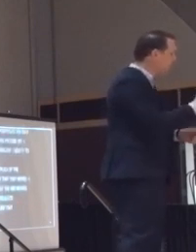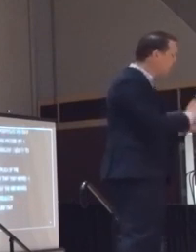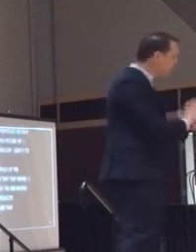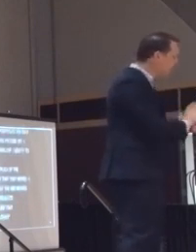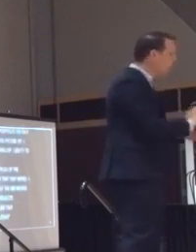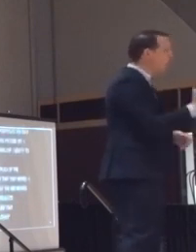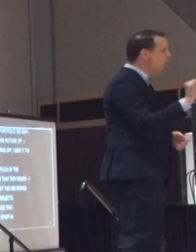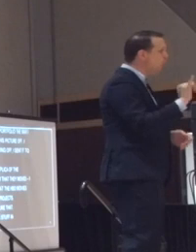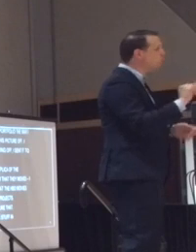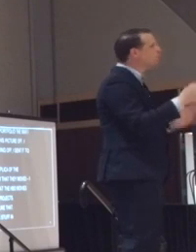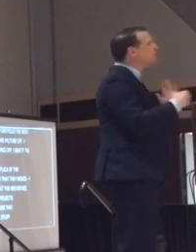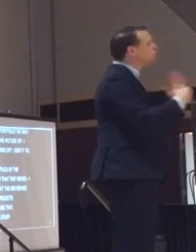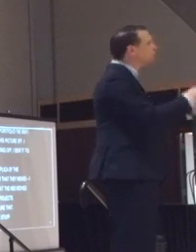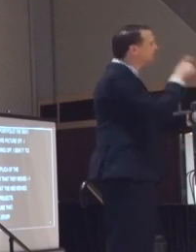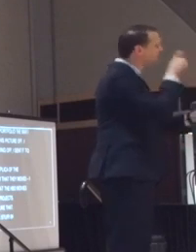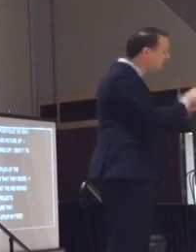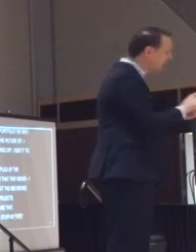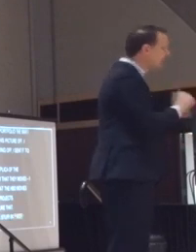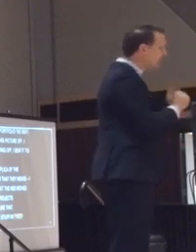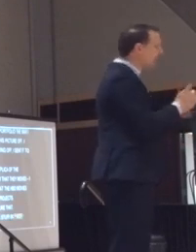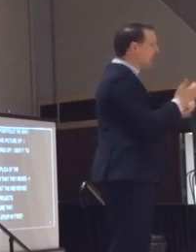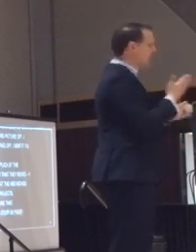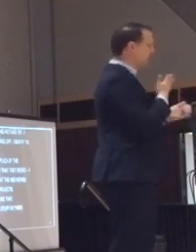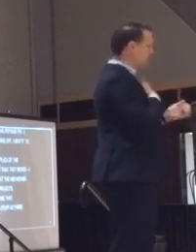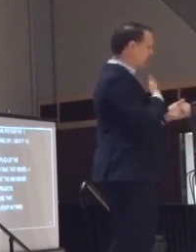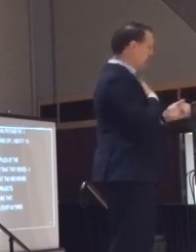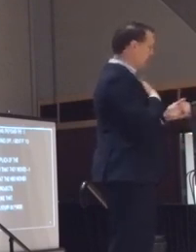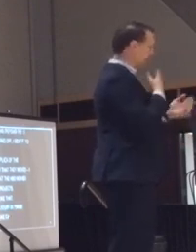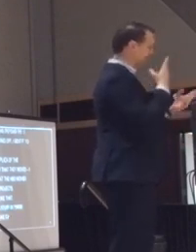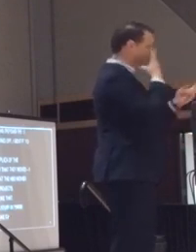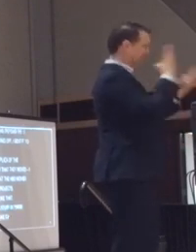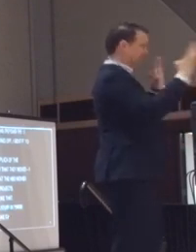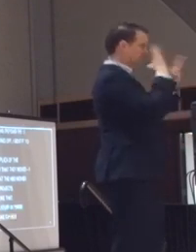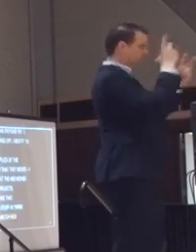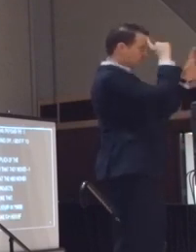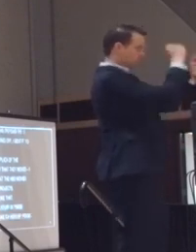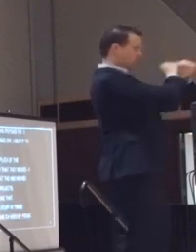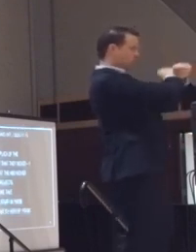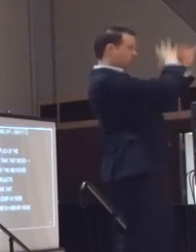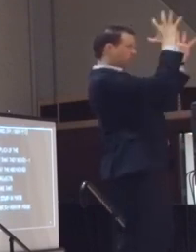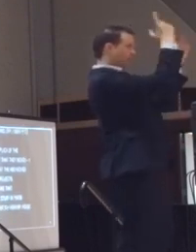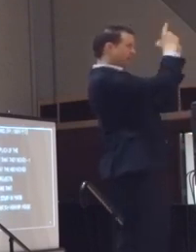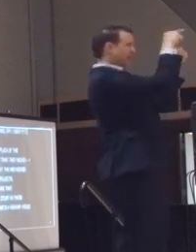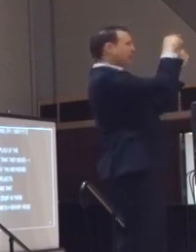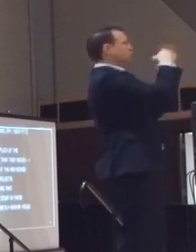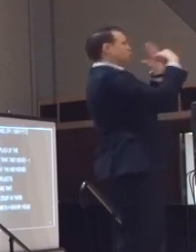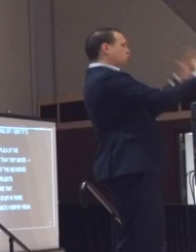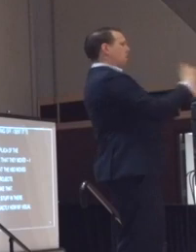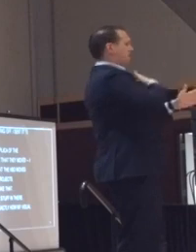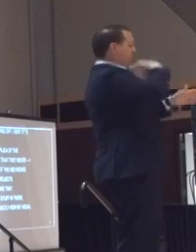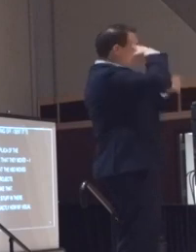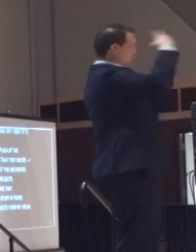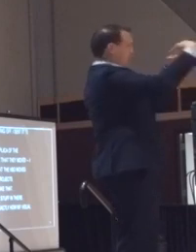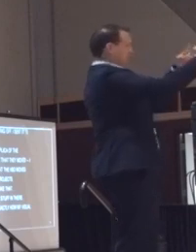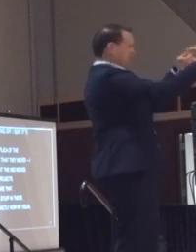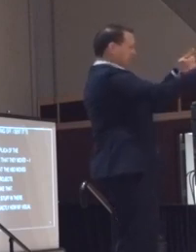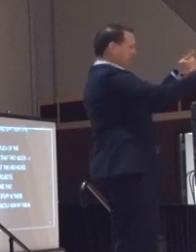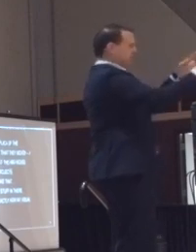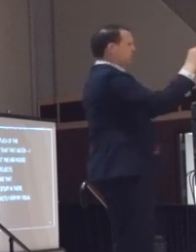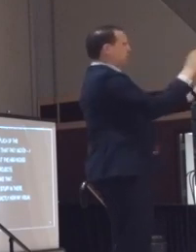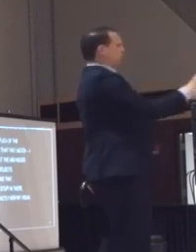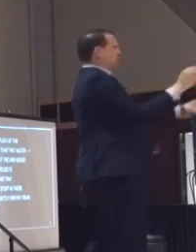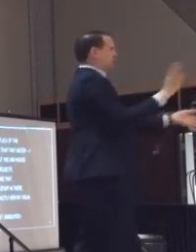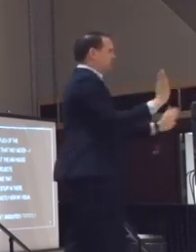also shows exactly how my visual thinking works. It showed that absolutely